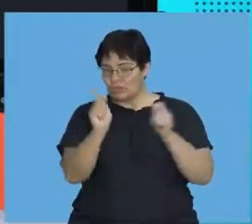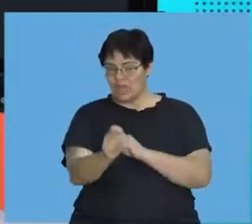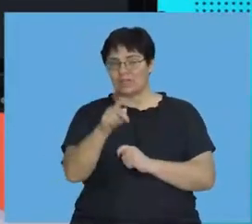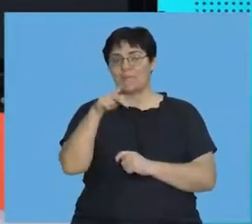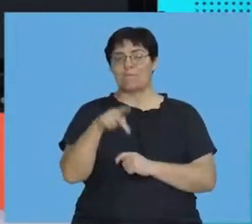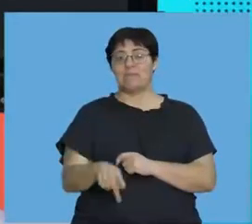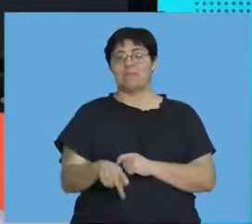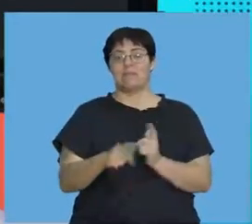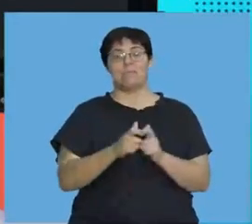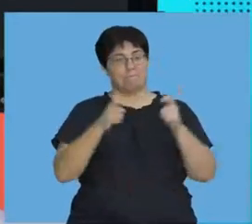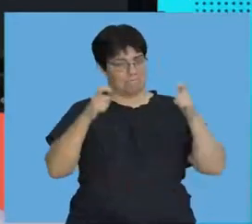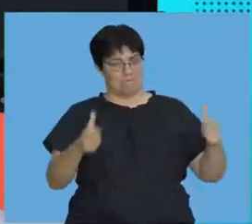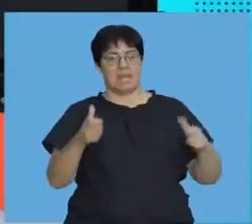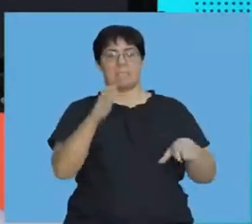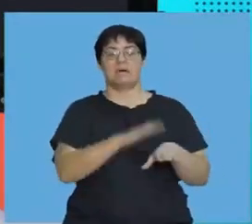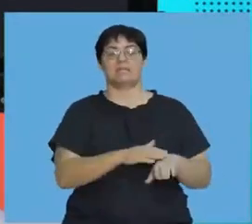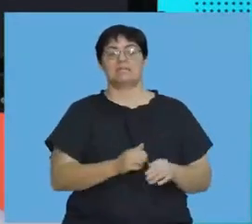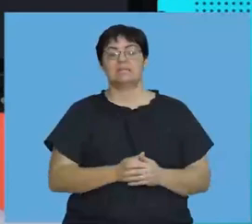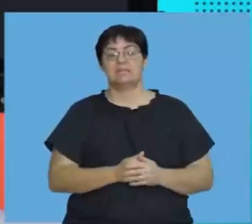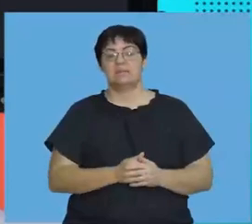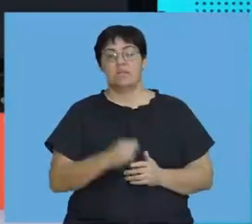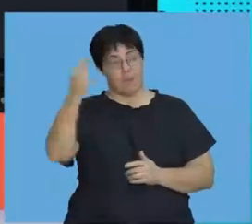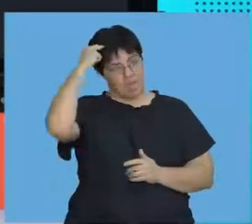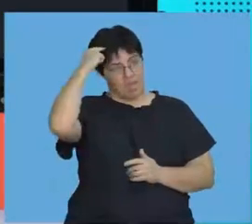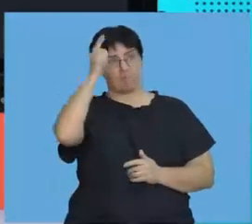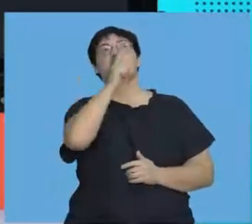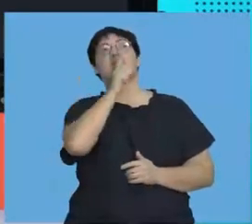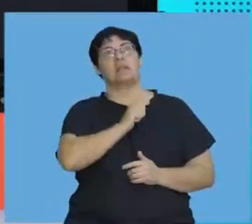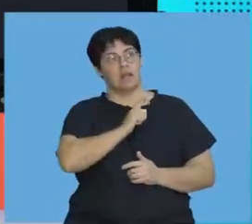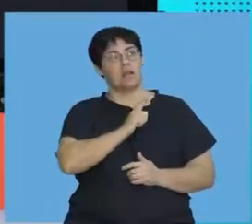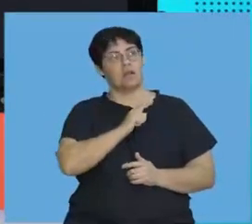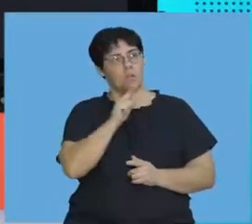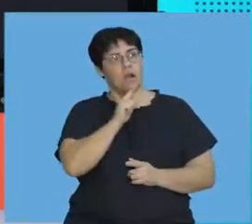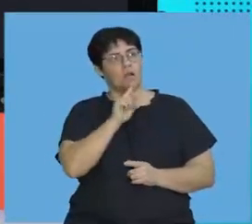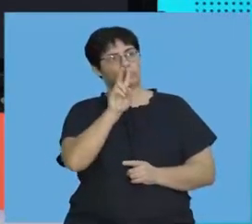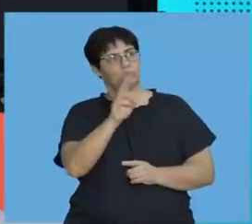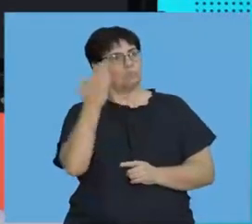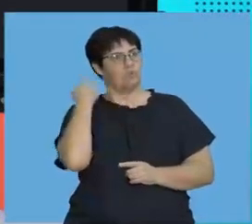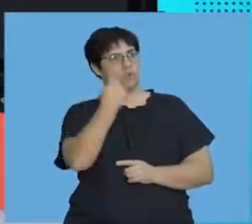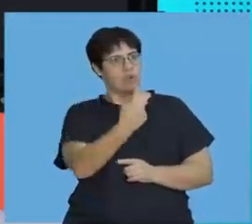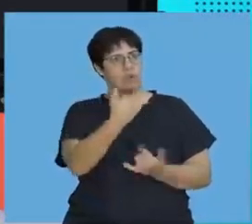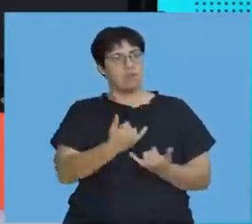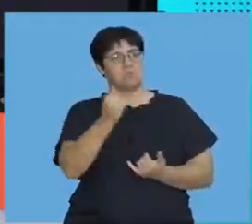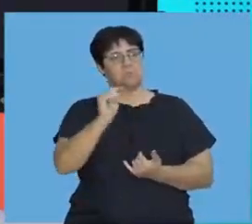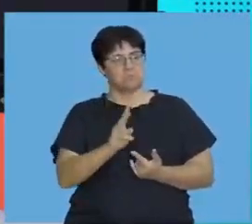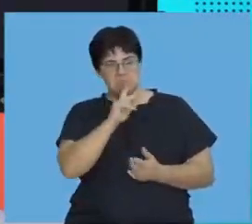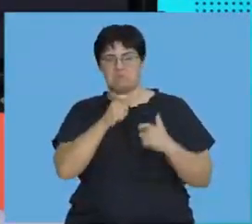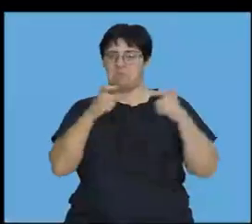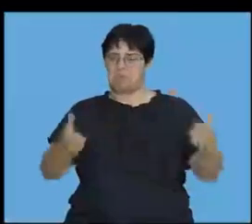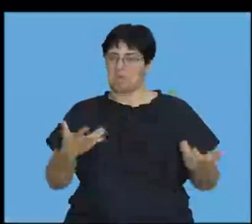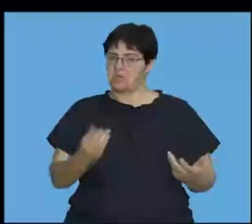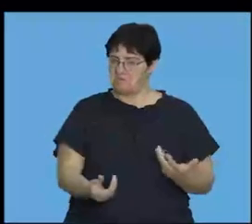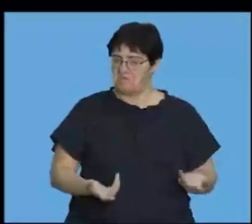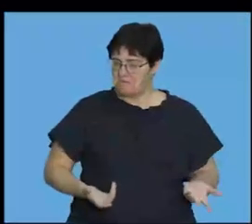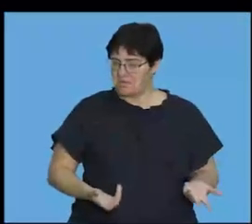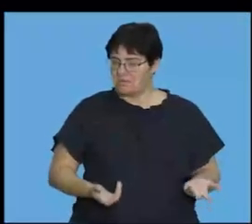in momentum must be bigger. That's what my head is telling me, okay? Let's see if that's the case. So,